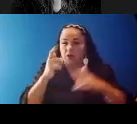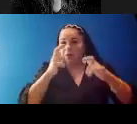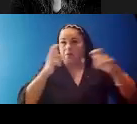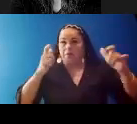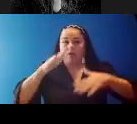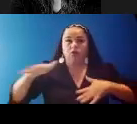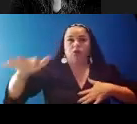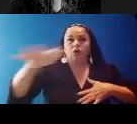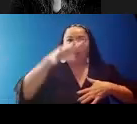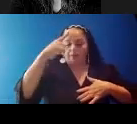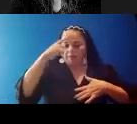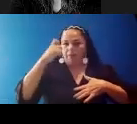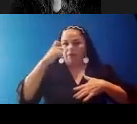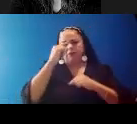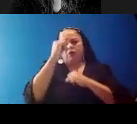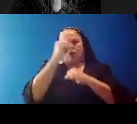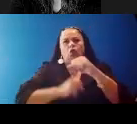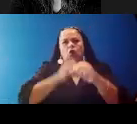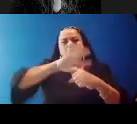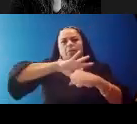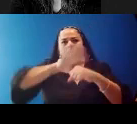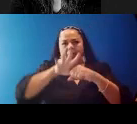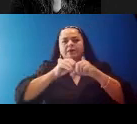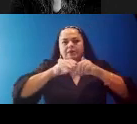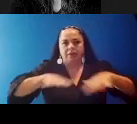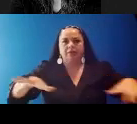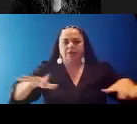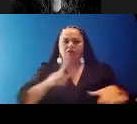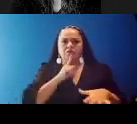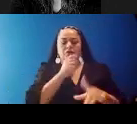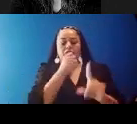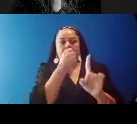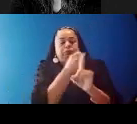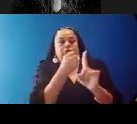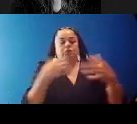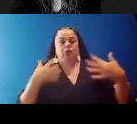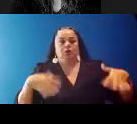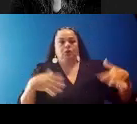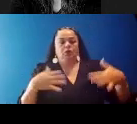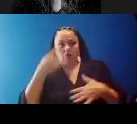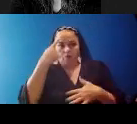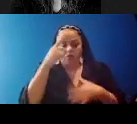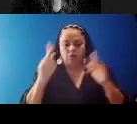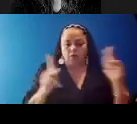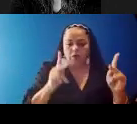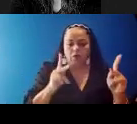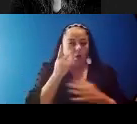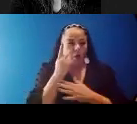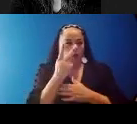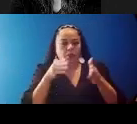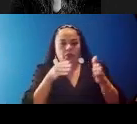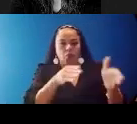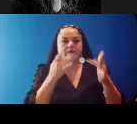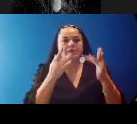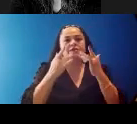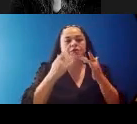global pandemic has also been really striking for folks. So really, again, looking at the ways in which disparities